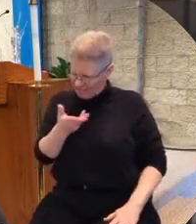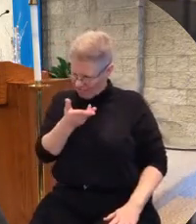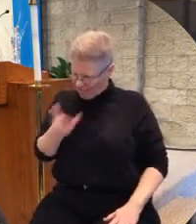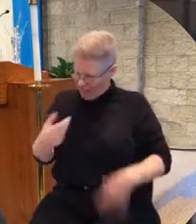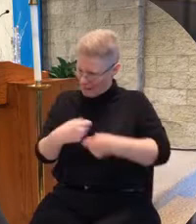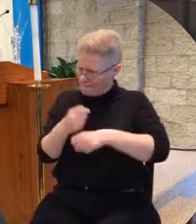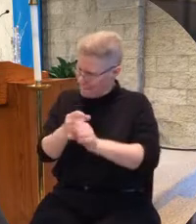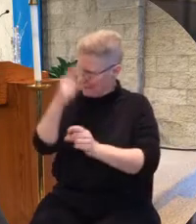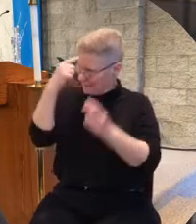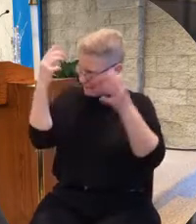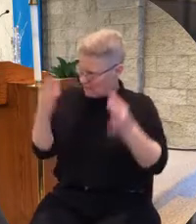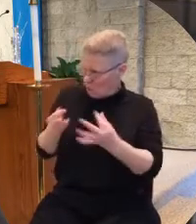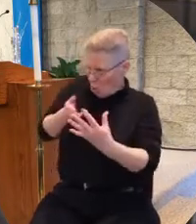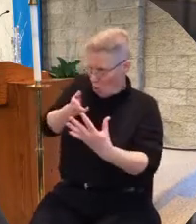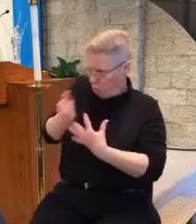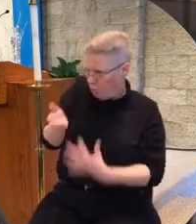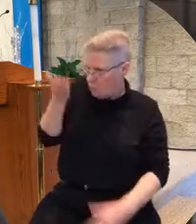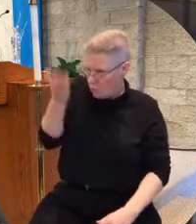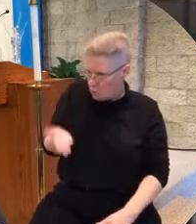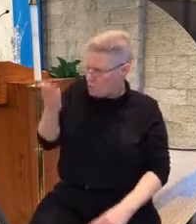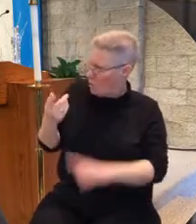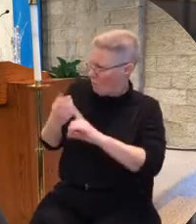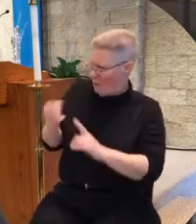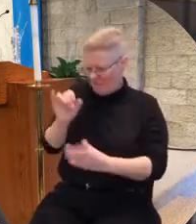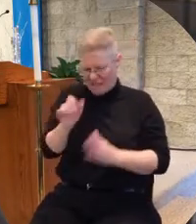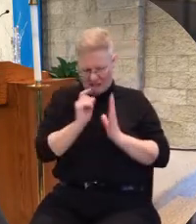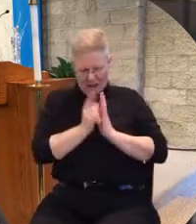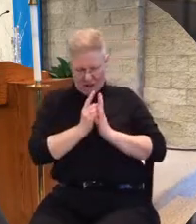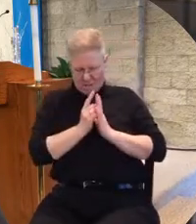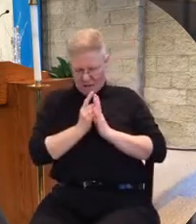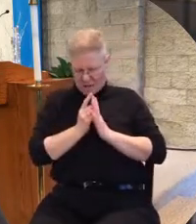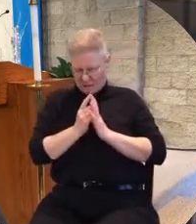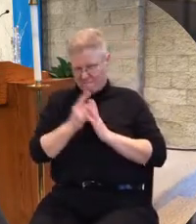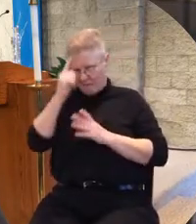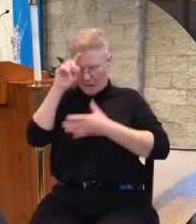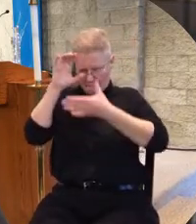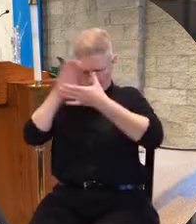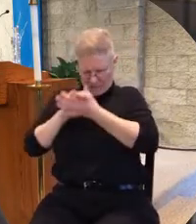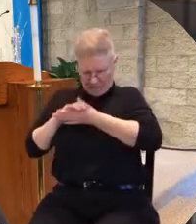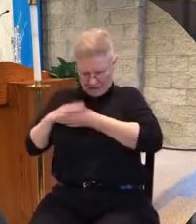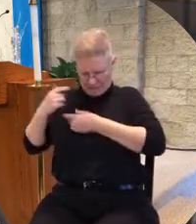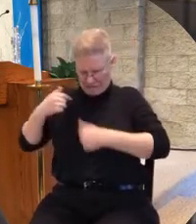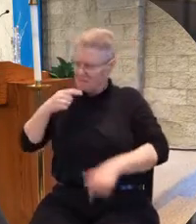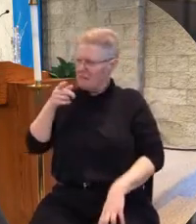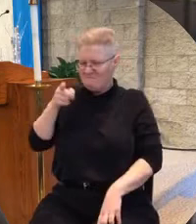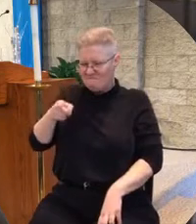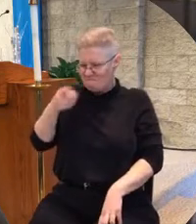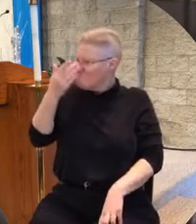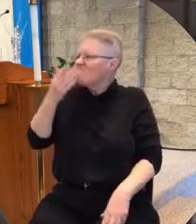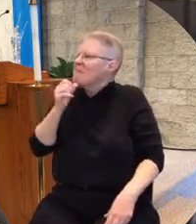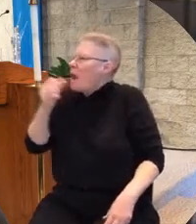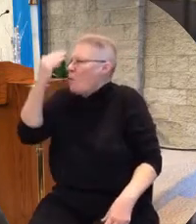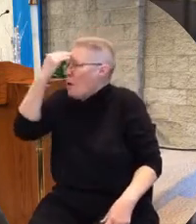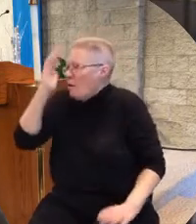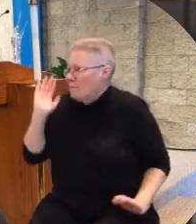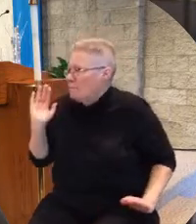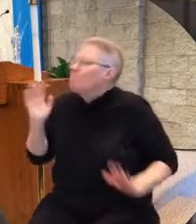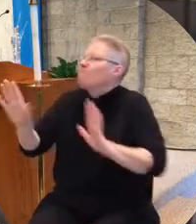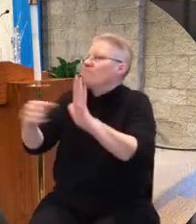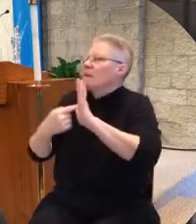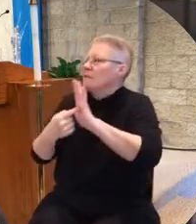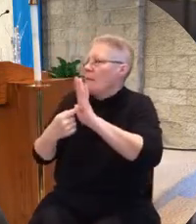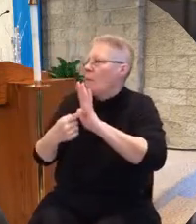this automatic, hardwired, conditioned belief that you're not even aware of. But let me give you an example of